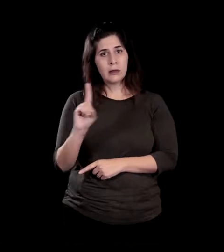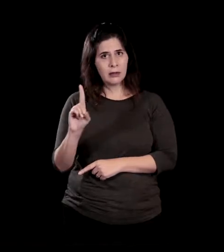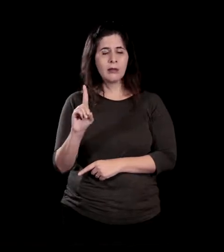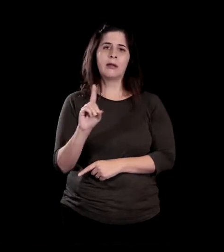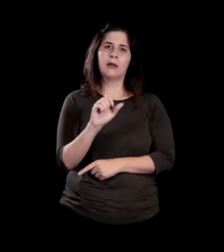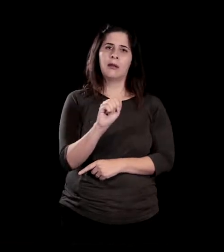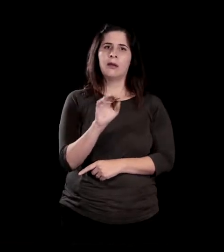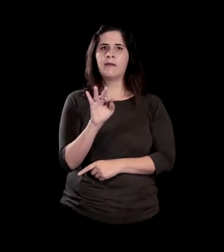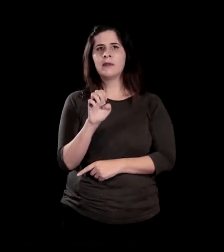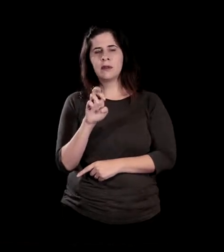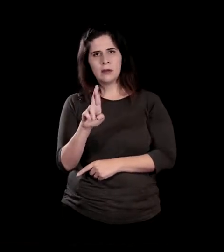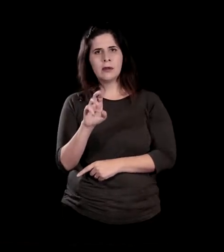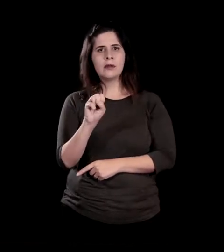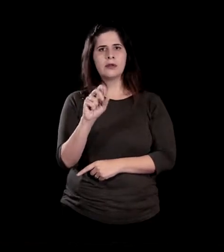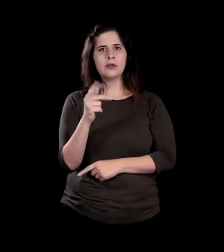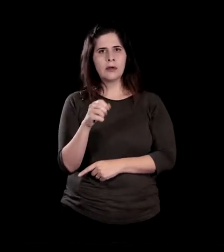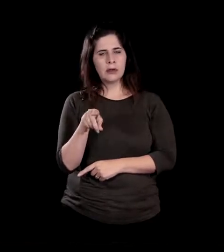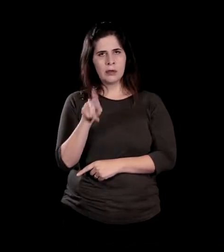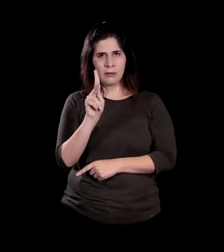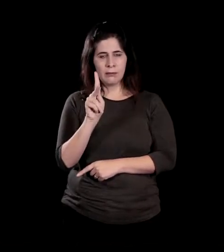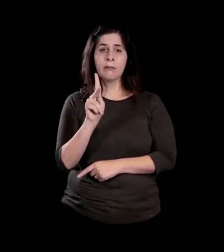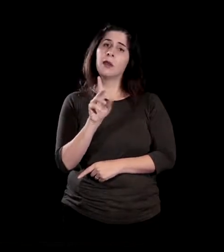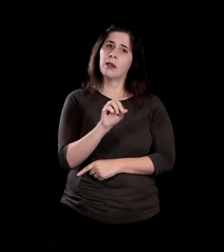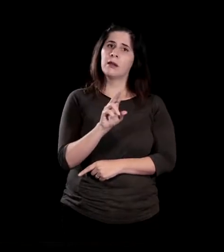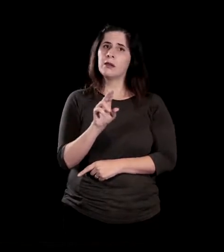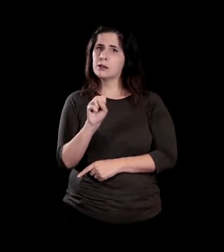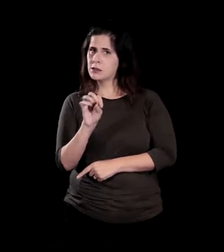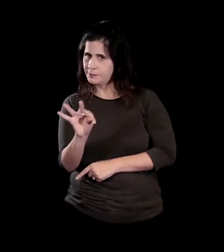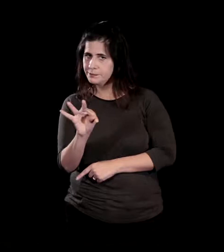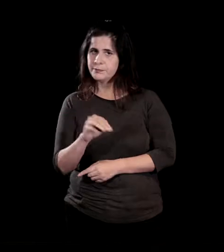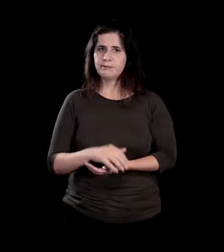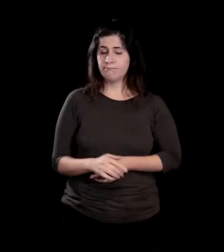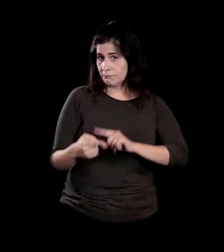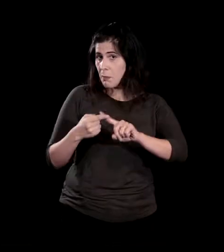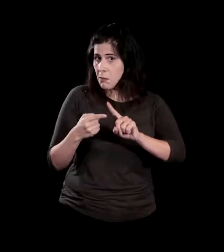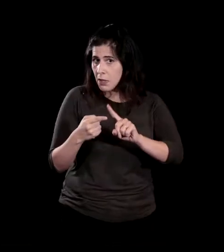work is Cathode, Aftershock, and Dust. Cathode, the first one,